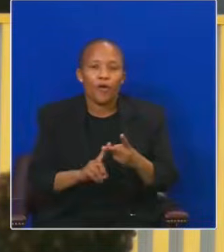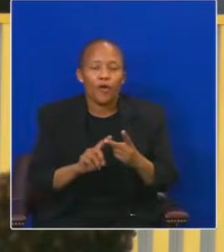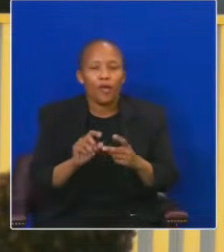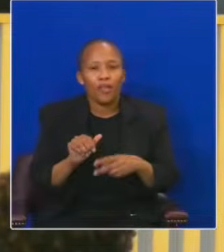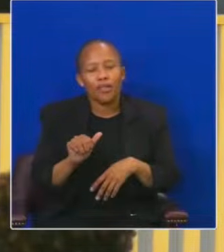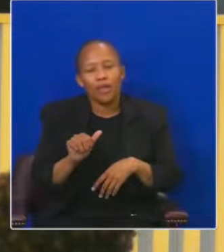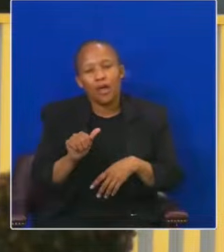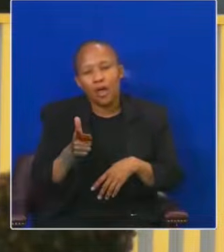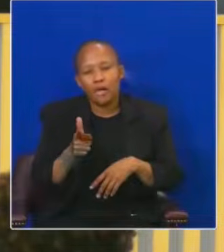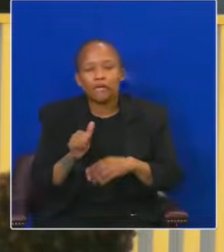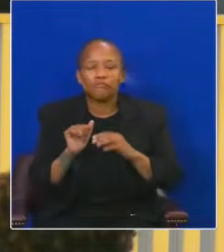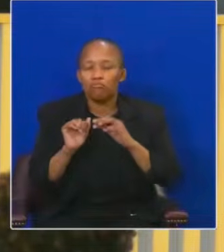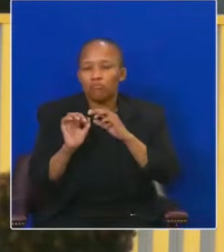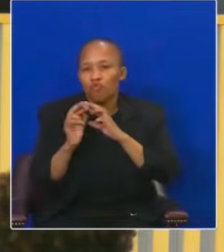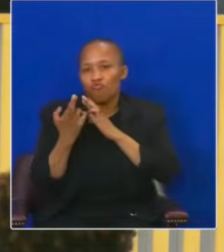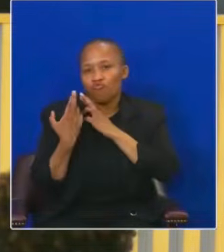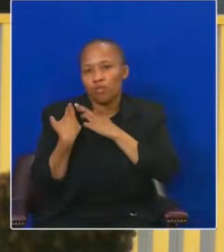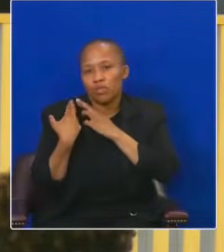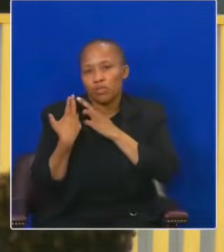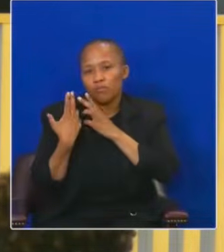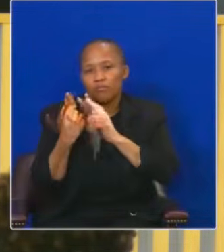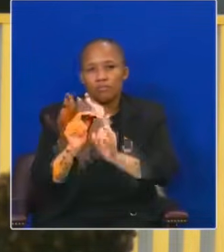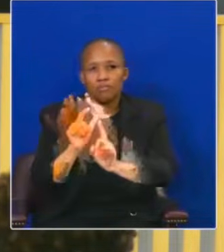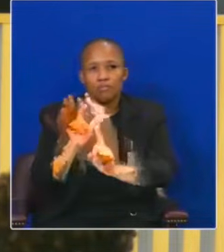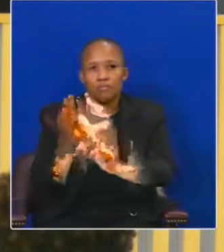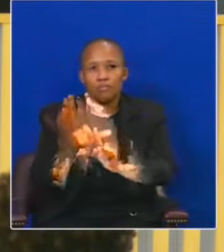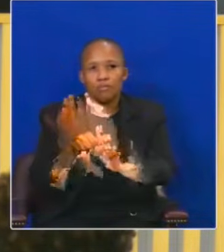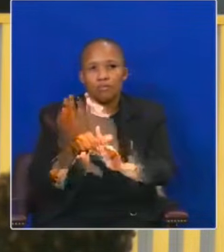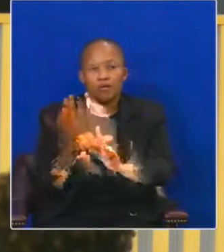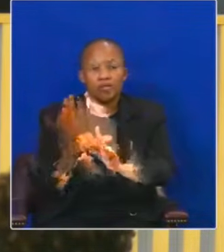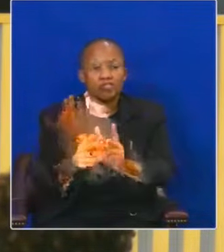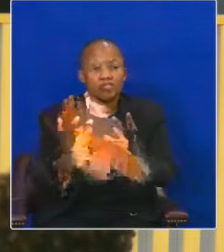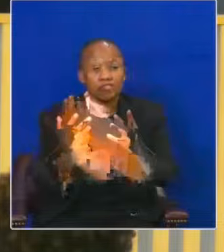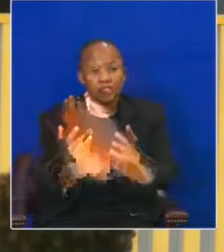person for CAT VIP Security